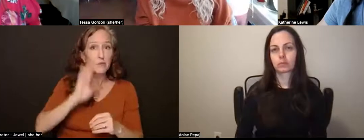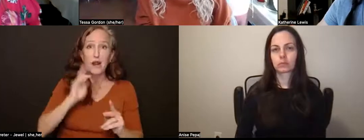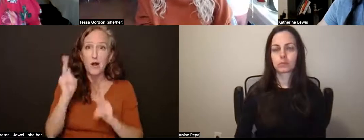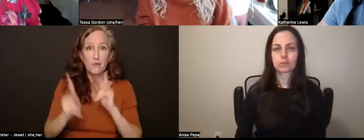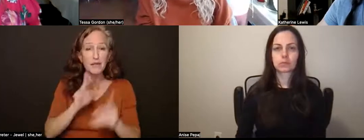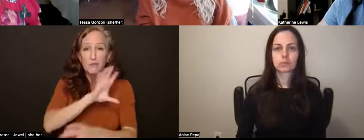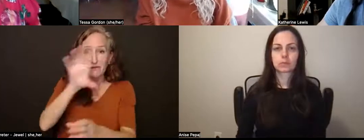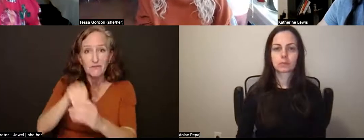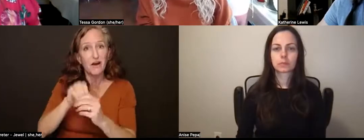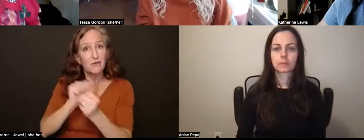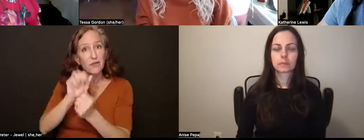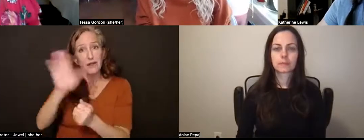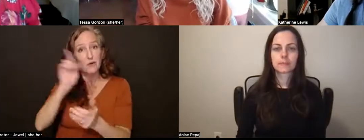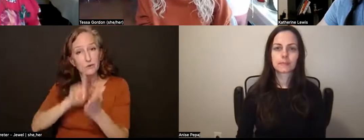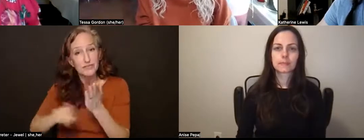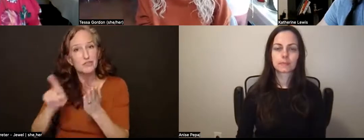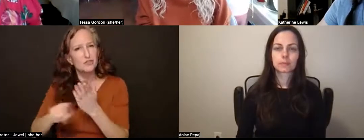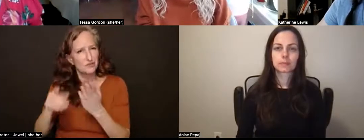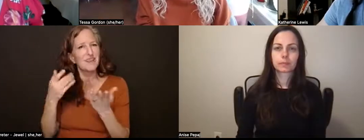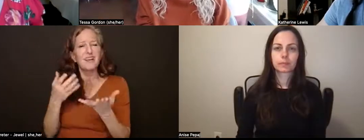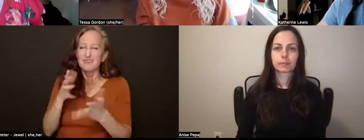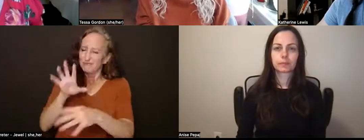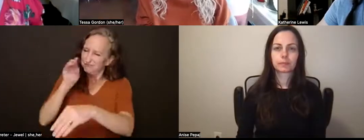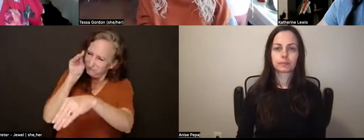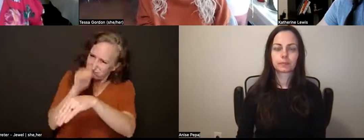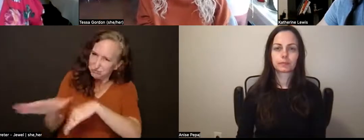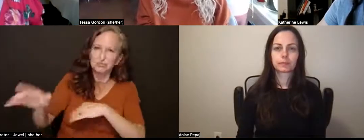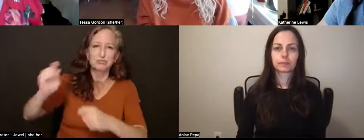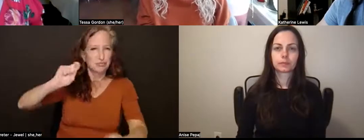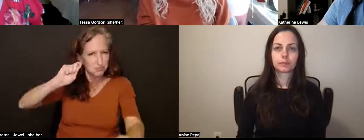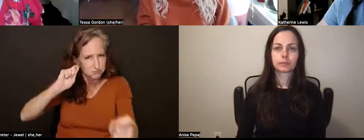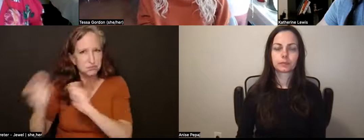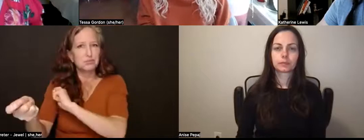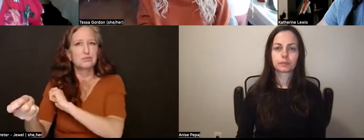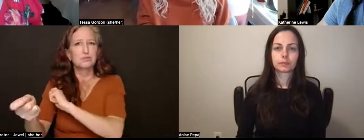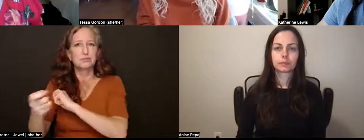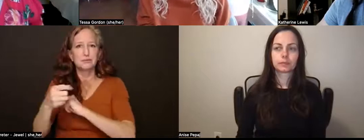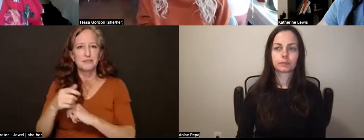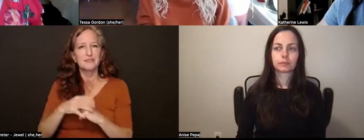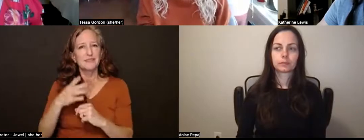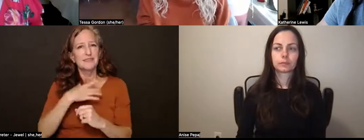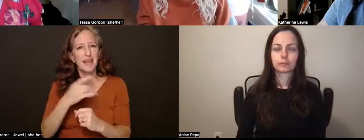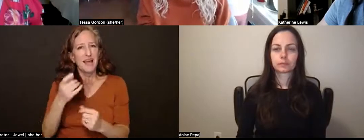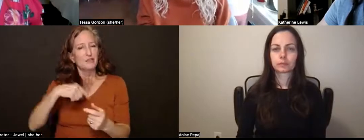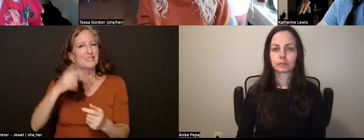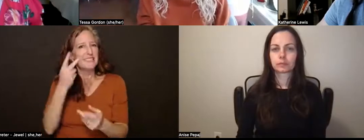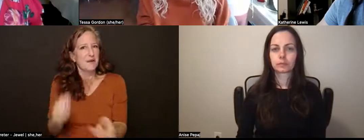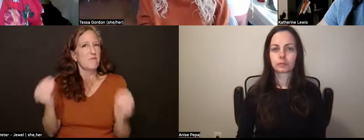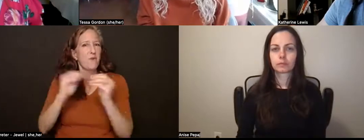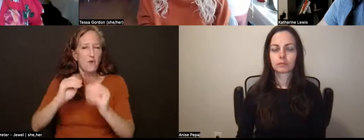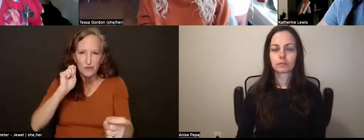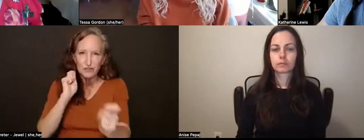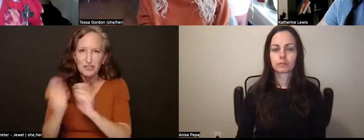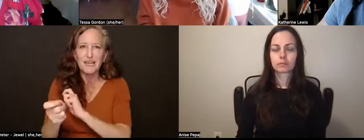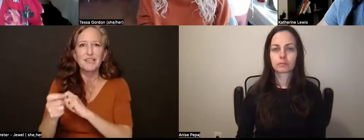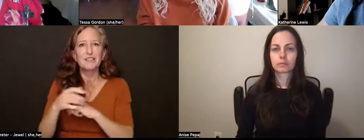a movement because the lenses are changing, right? So that's one thing I would like to see us do more of, to give more